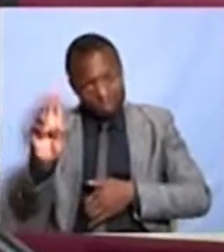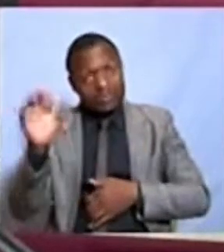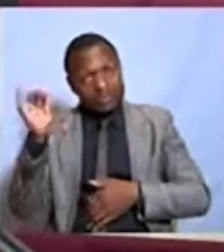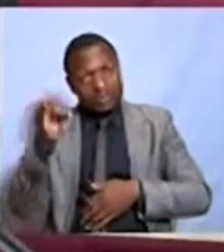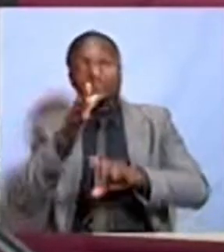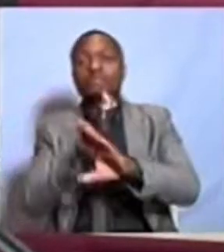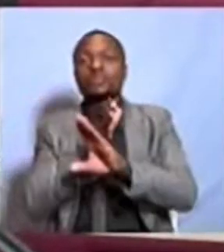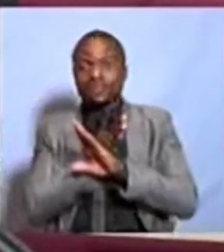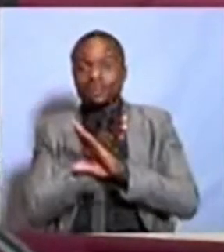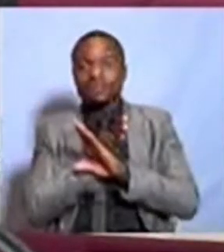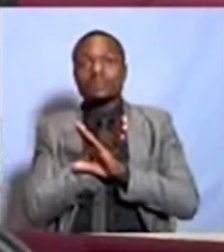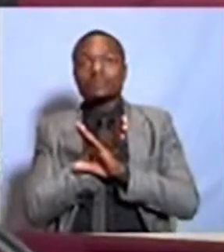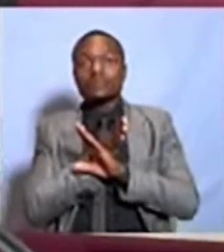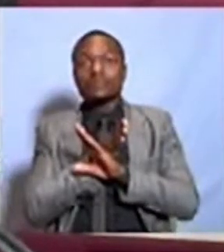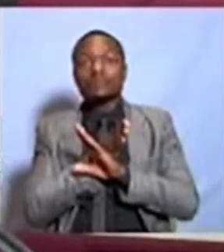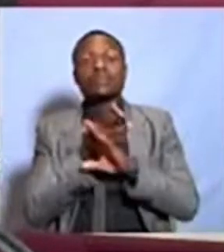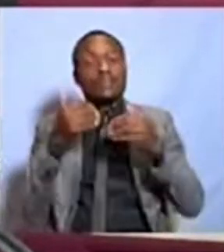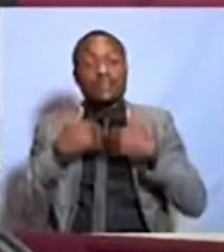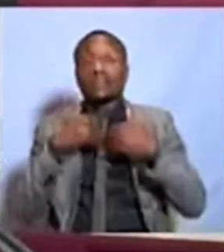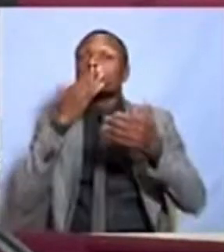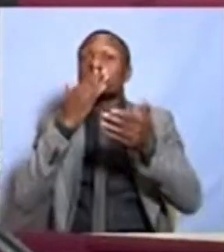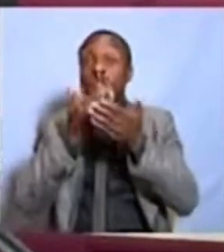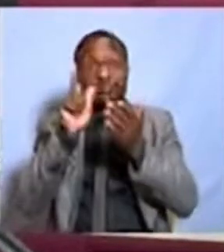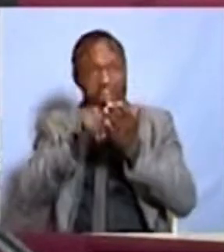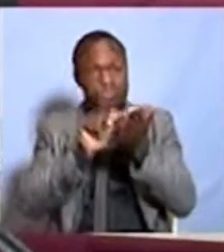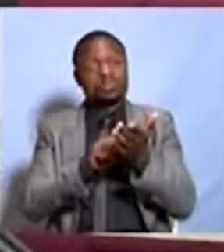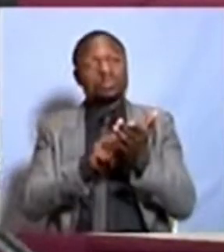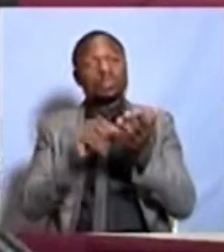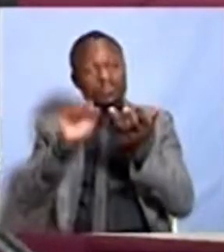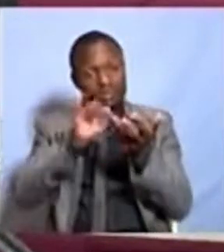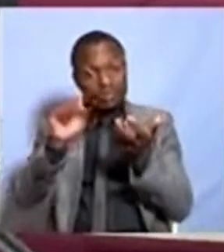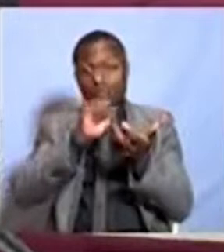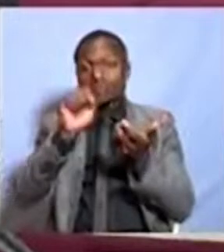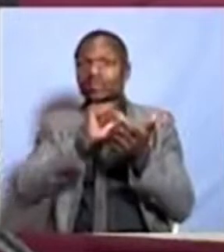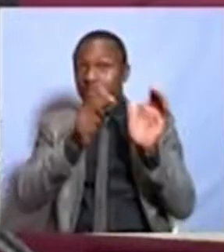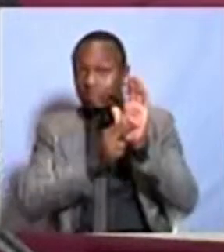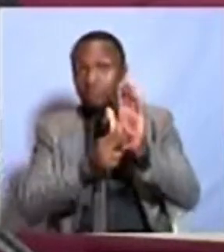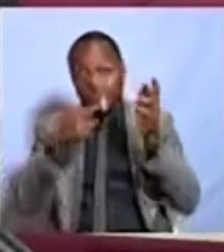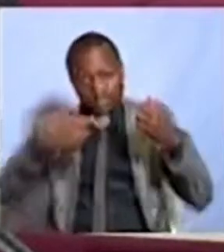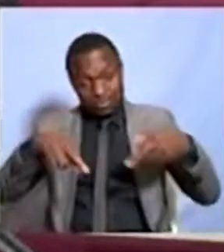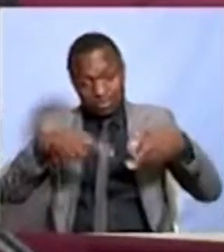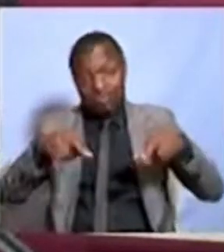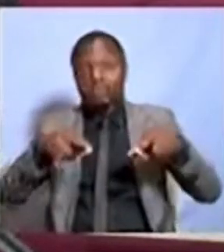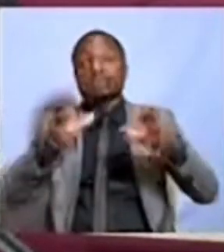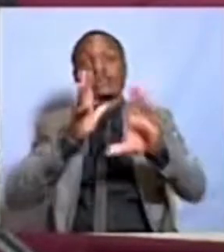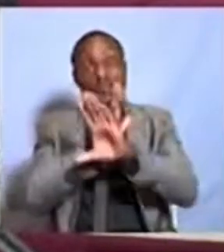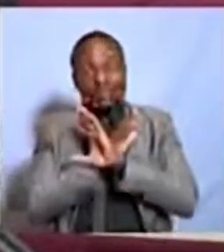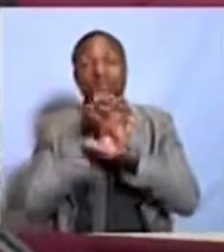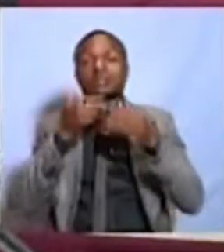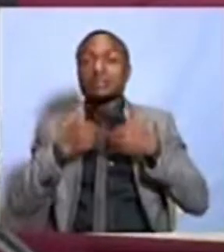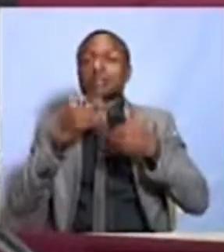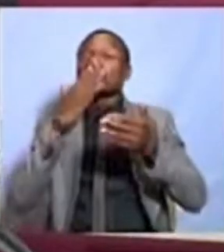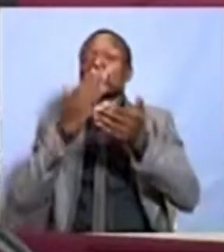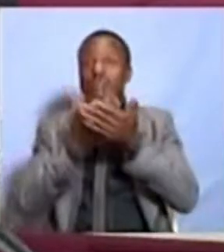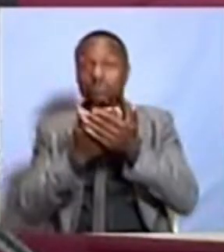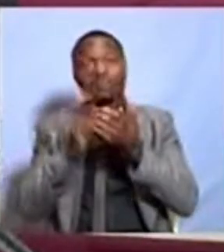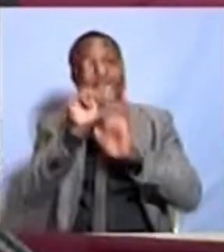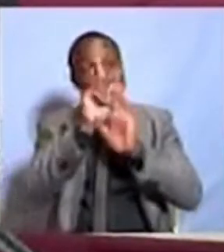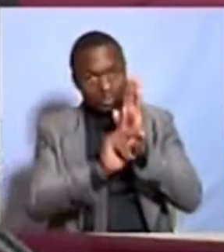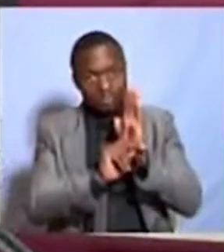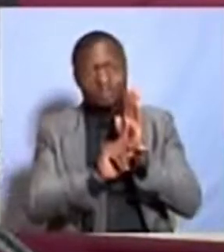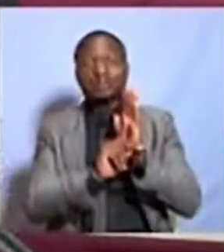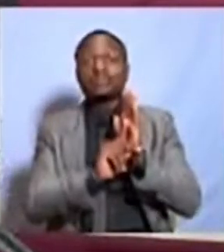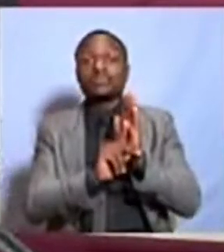Zambia has the most brilliant laws. I think statistics show, and even research has shown, that Zambia has some of the most brilliant policies